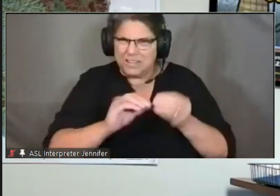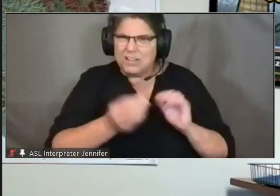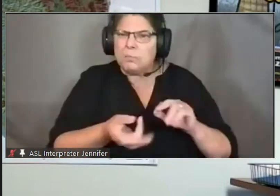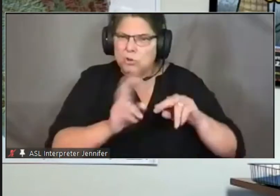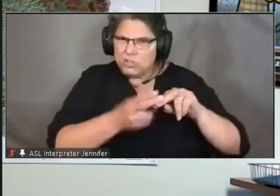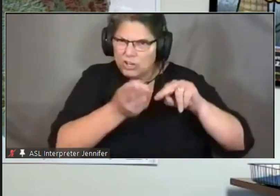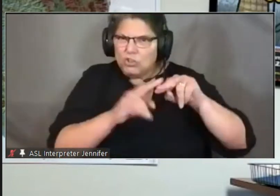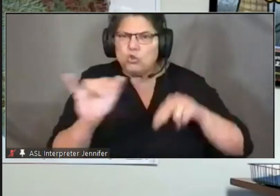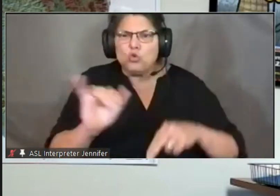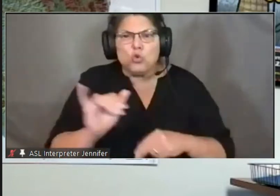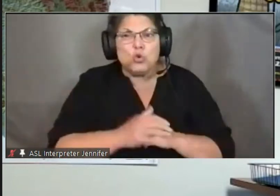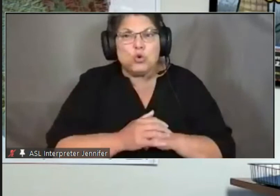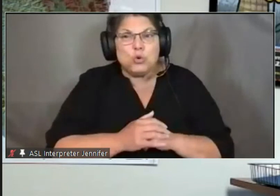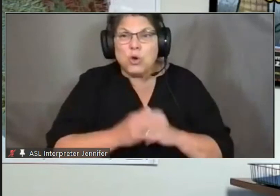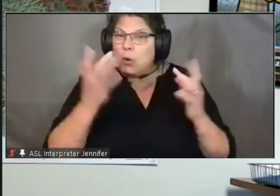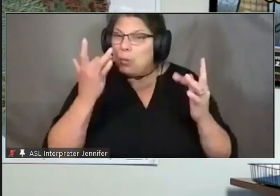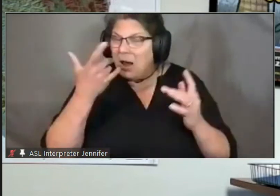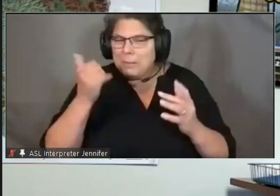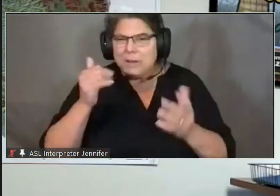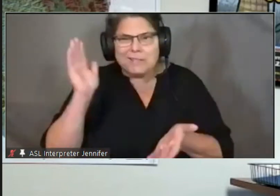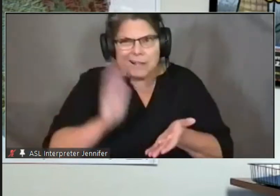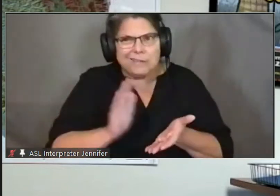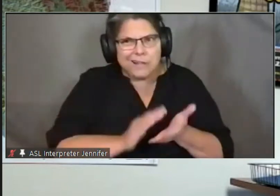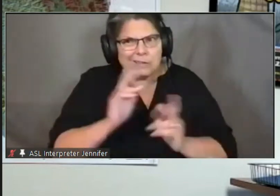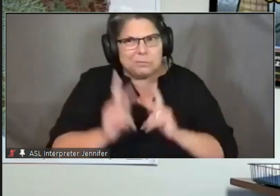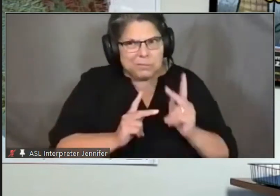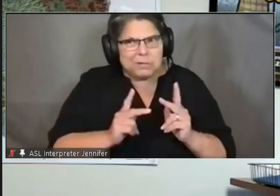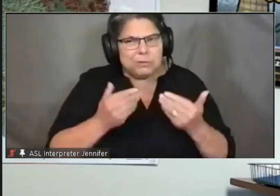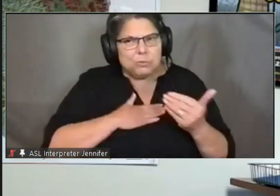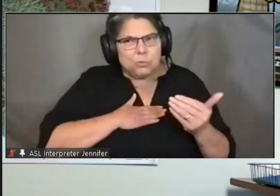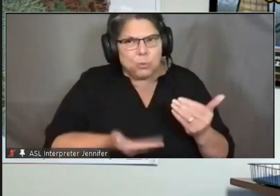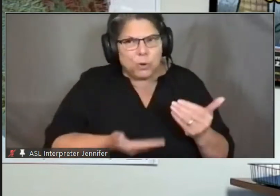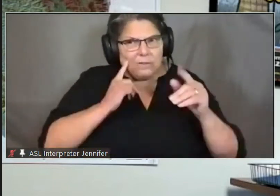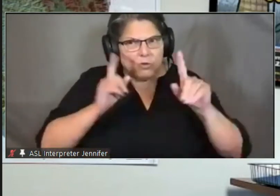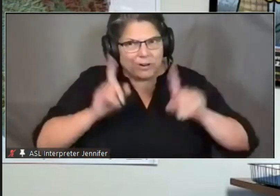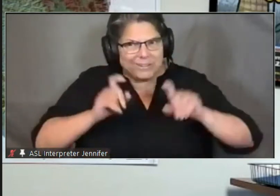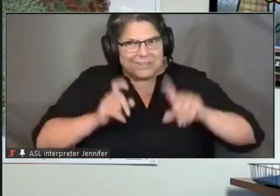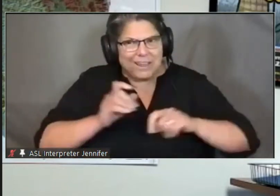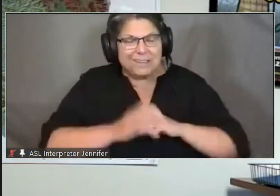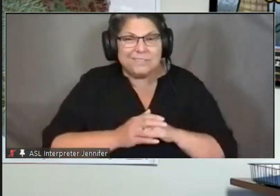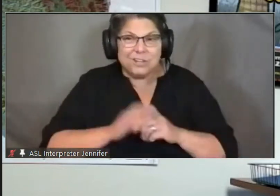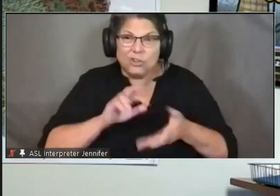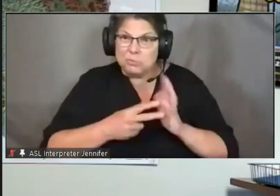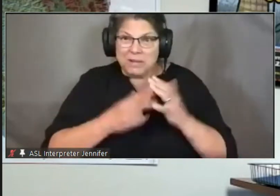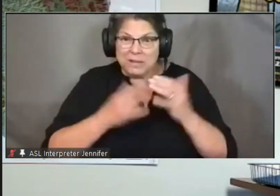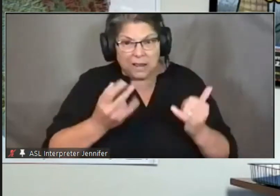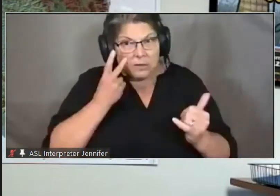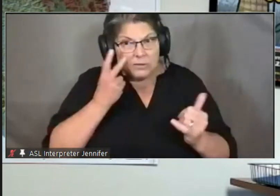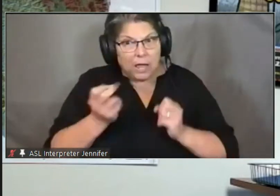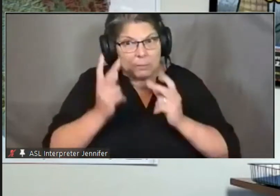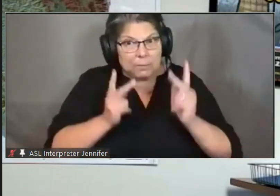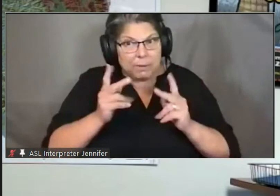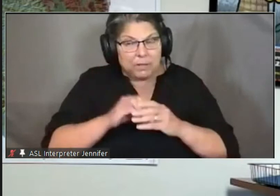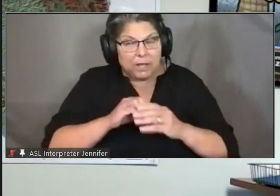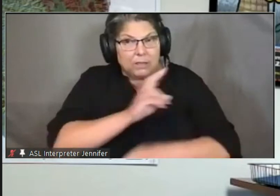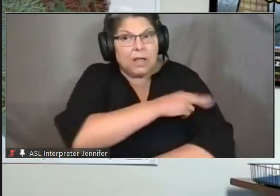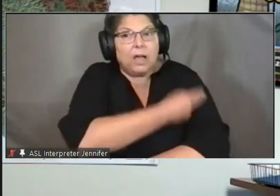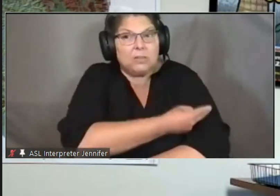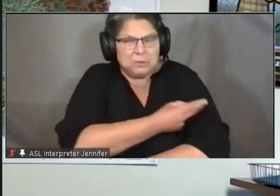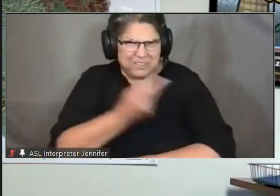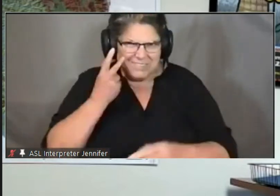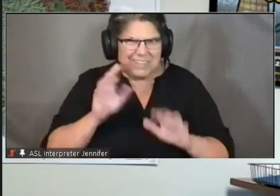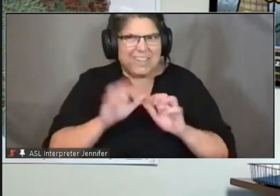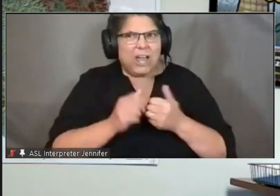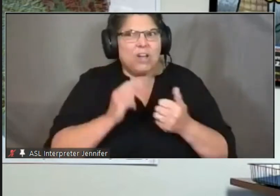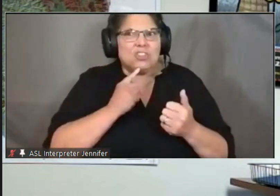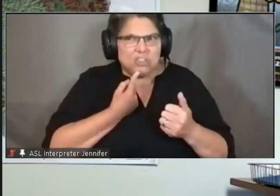again, because of low testing numbers, these may be a better predictor of how significant the surges we are